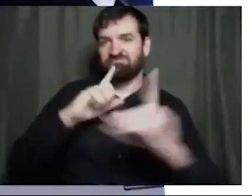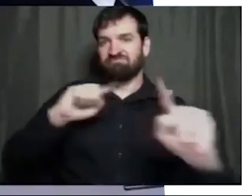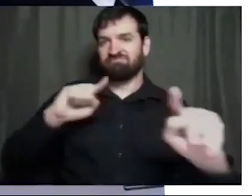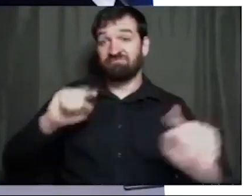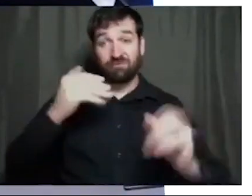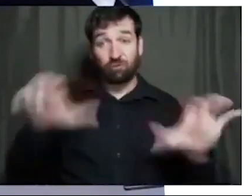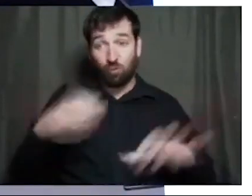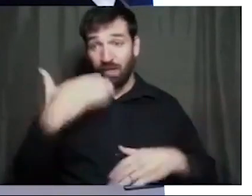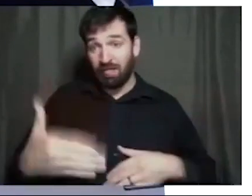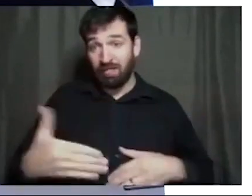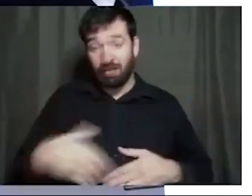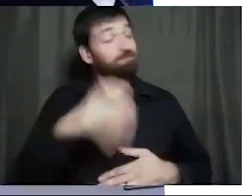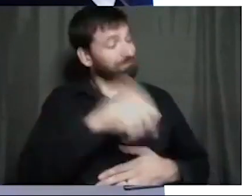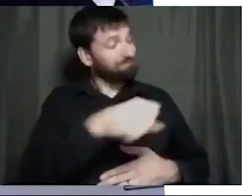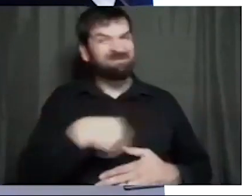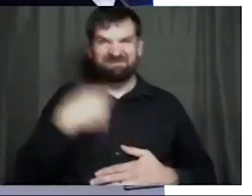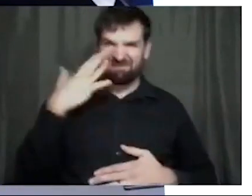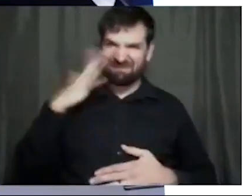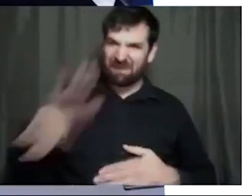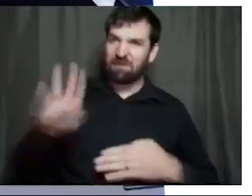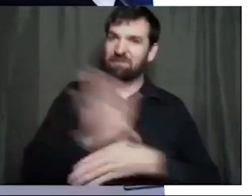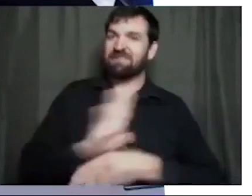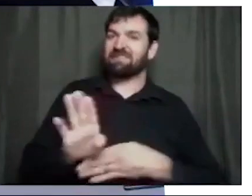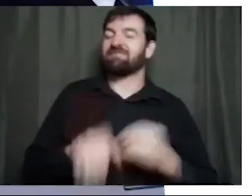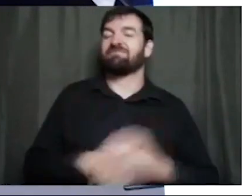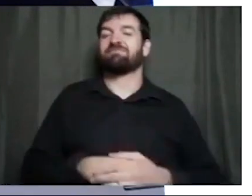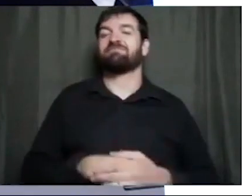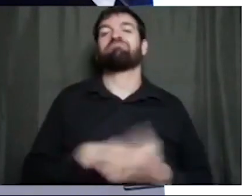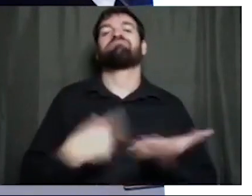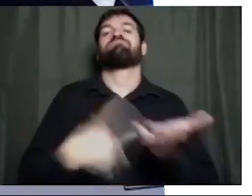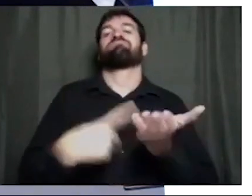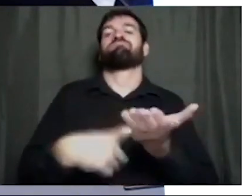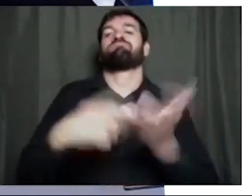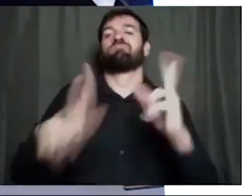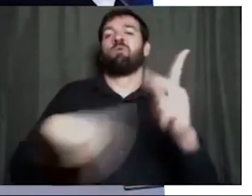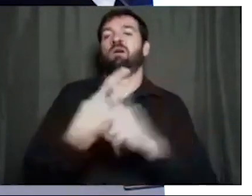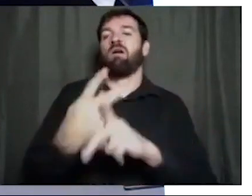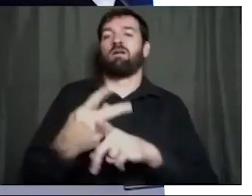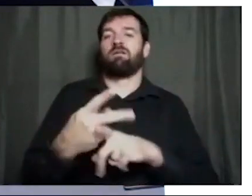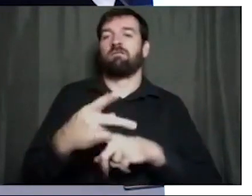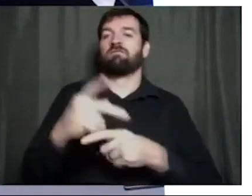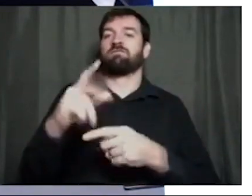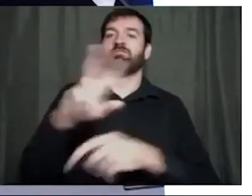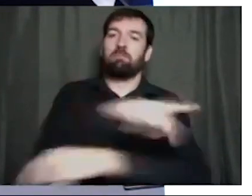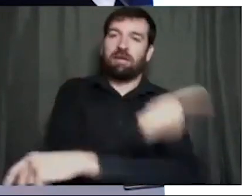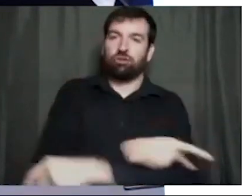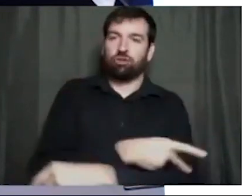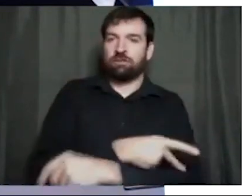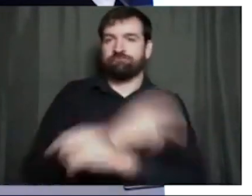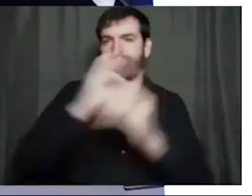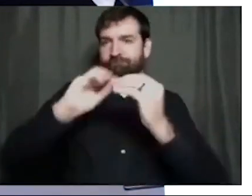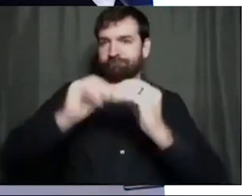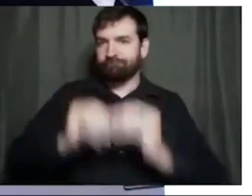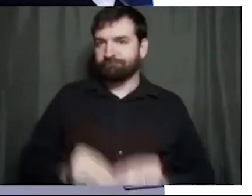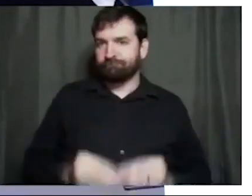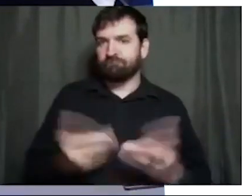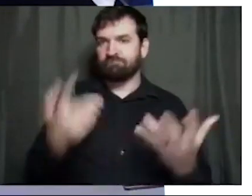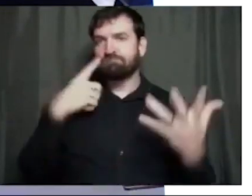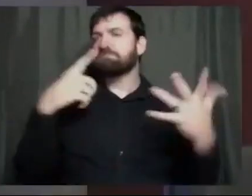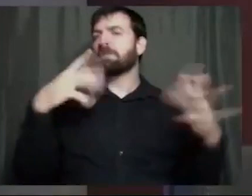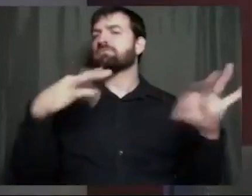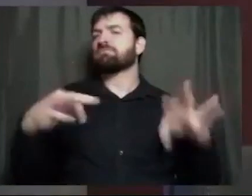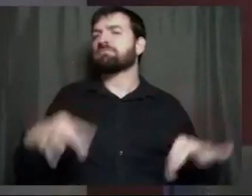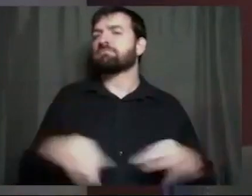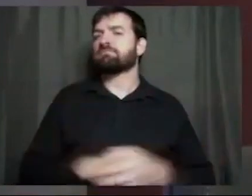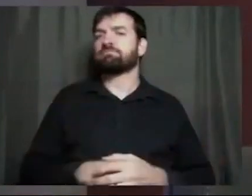right. I know you're busy. So I just want to talk a little bit about what type of patient load you are handling at Children's Mercy. Kind of give us a description of what that's looking like. So